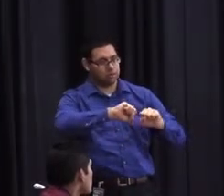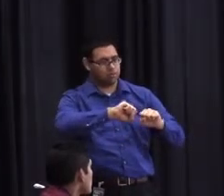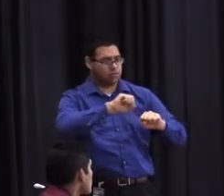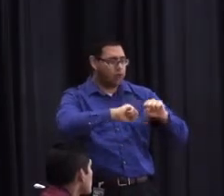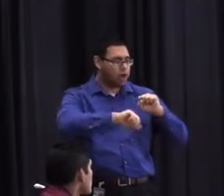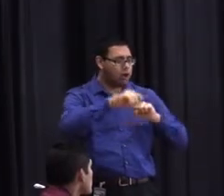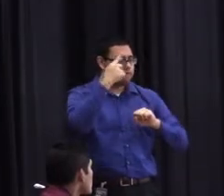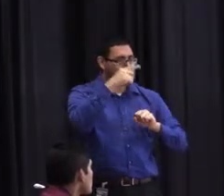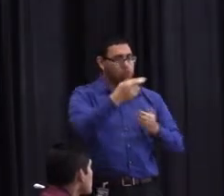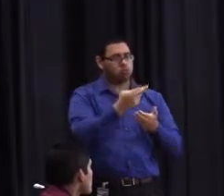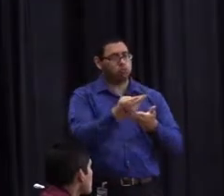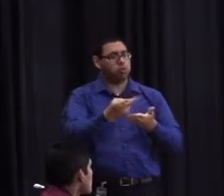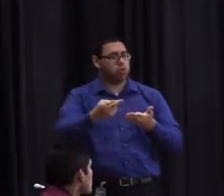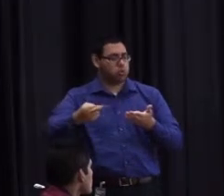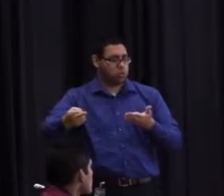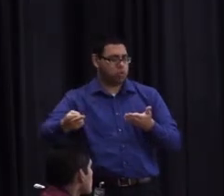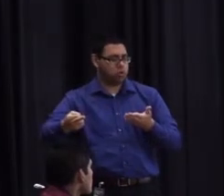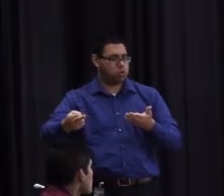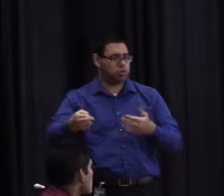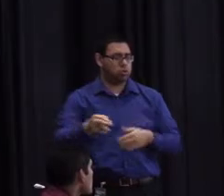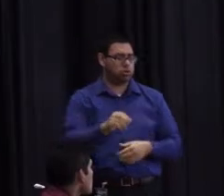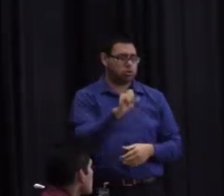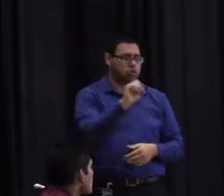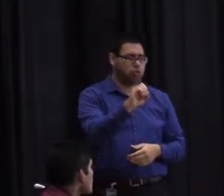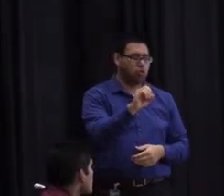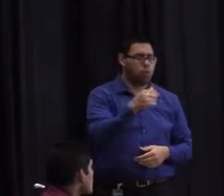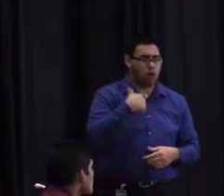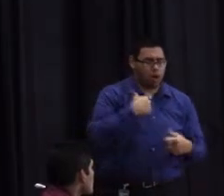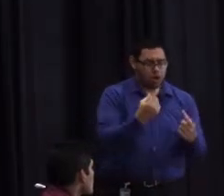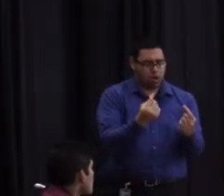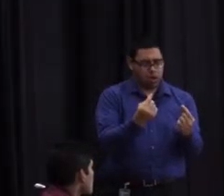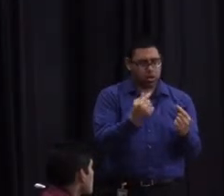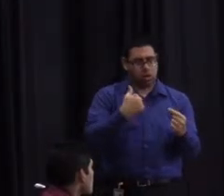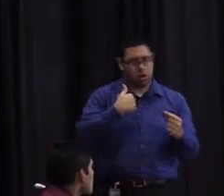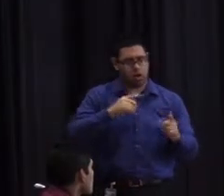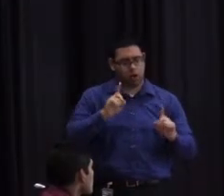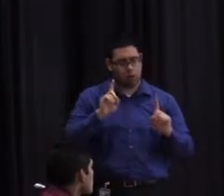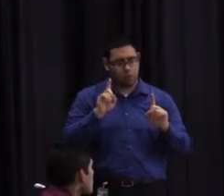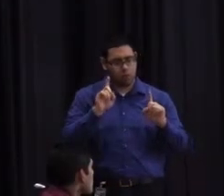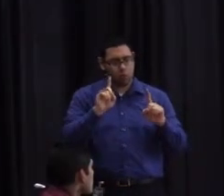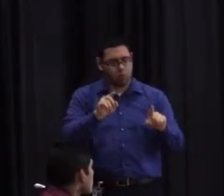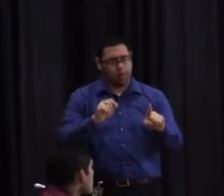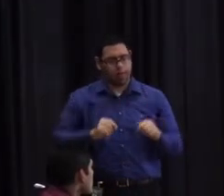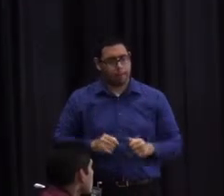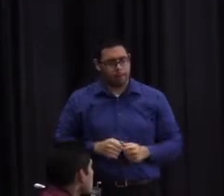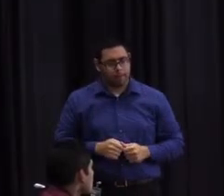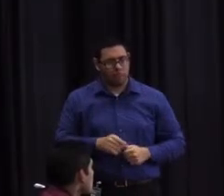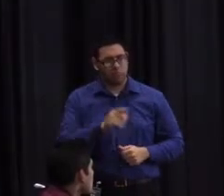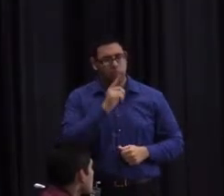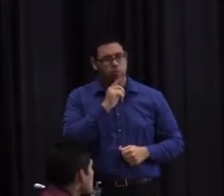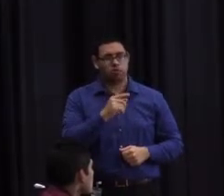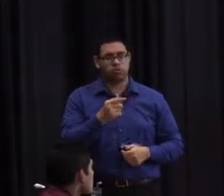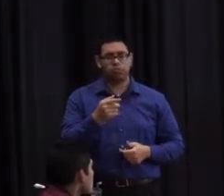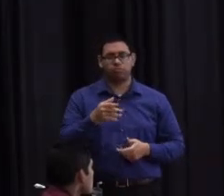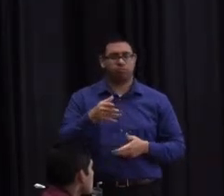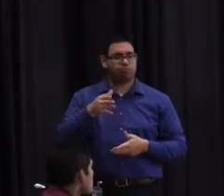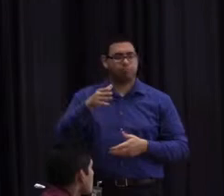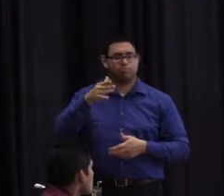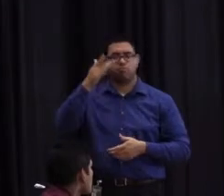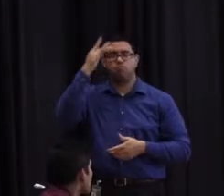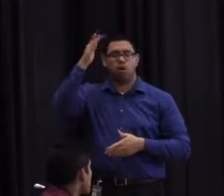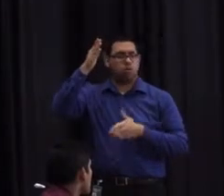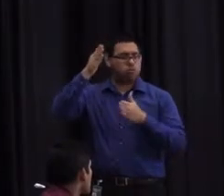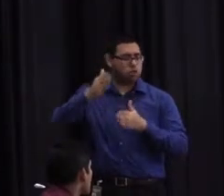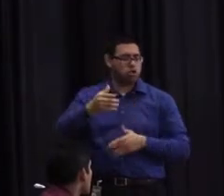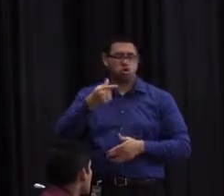of resources. So what I did is I went to really the guru when you're talking